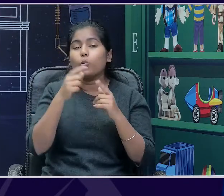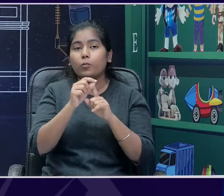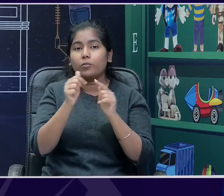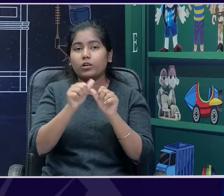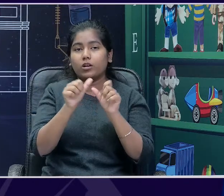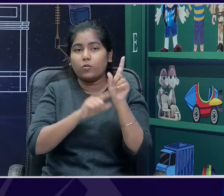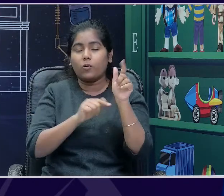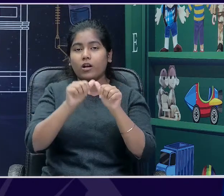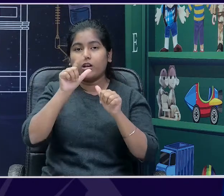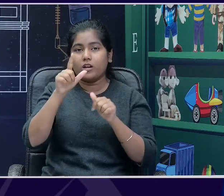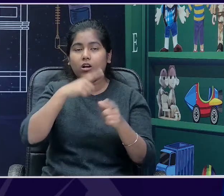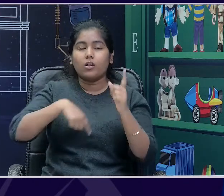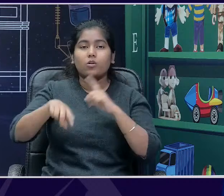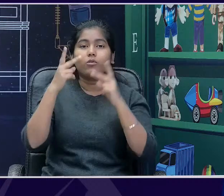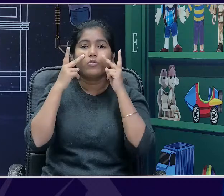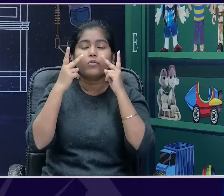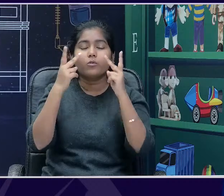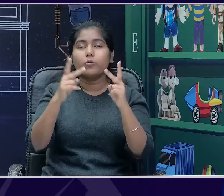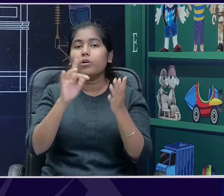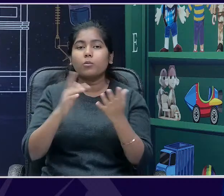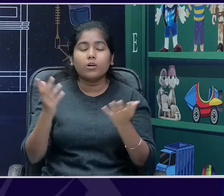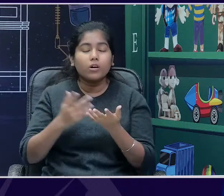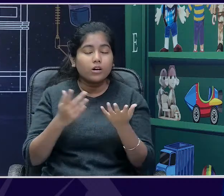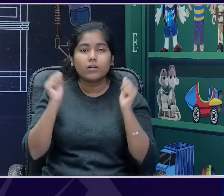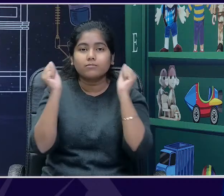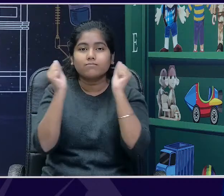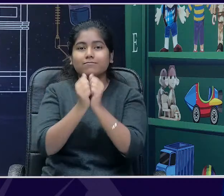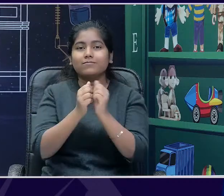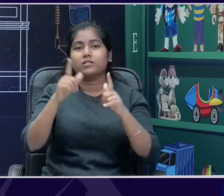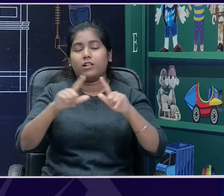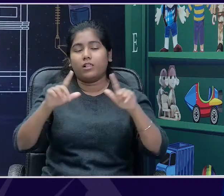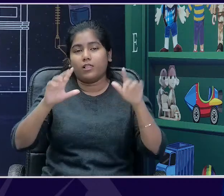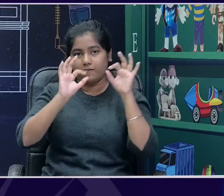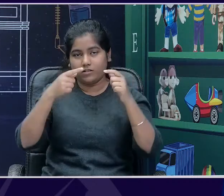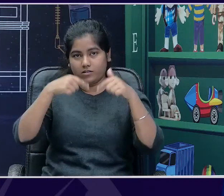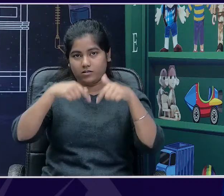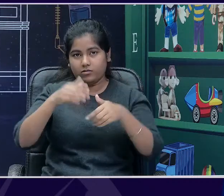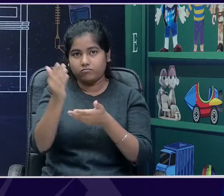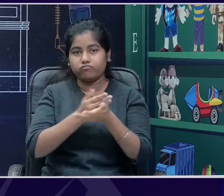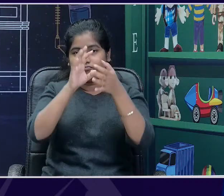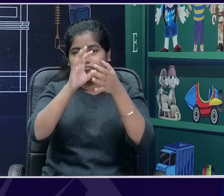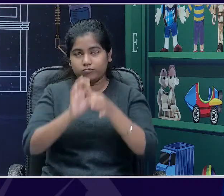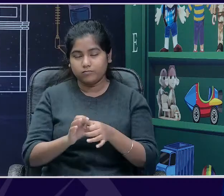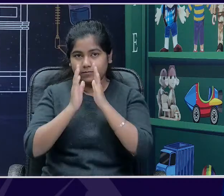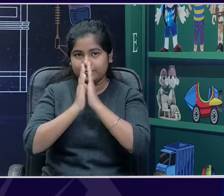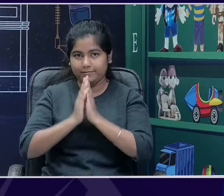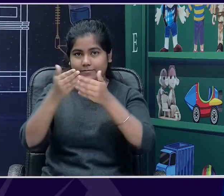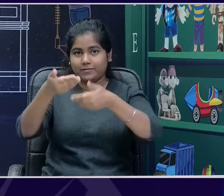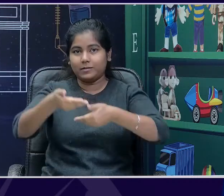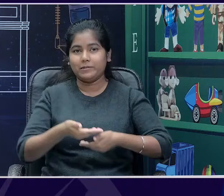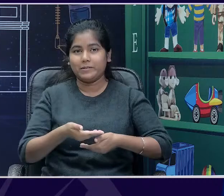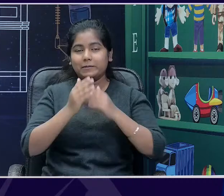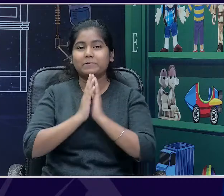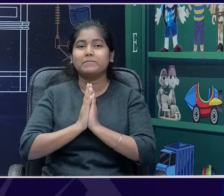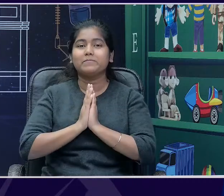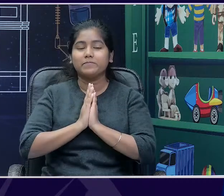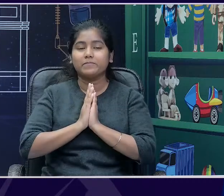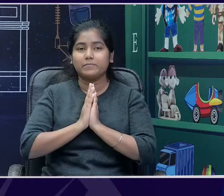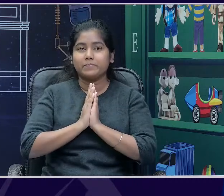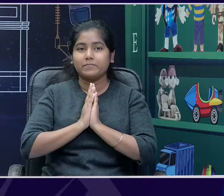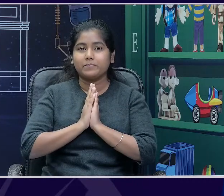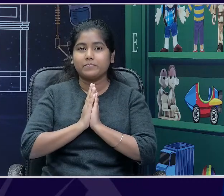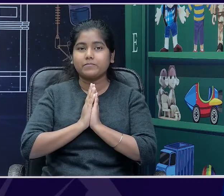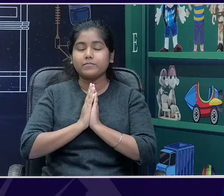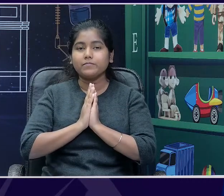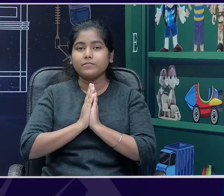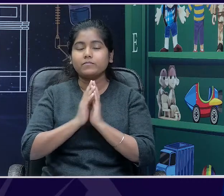You can watch her on the screen with me. She is the interpreter of this session. Payal, namaskar and a very warm welcome. I